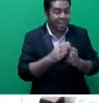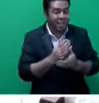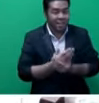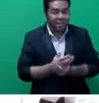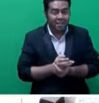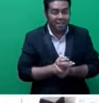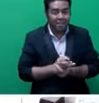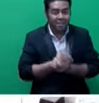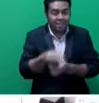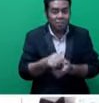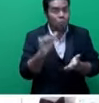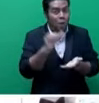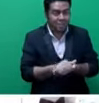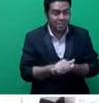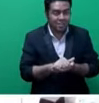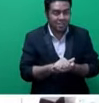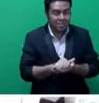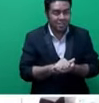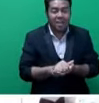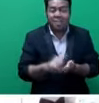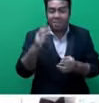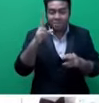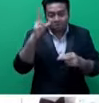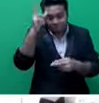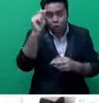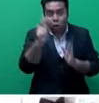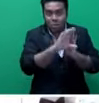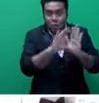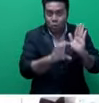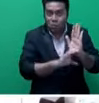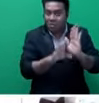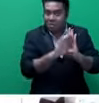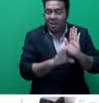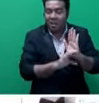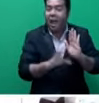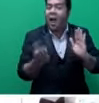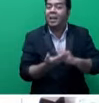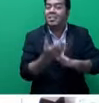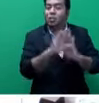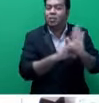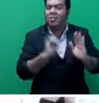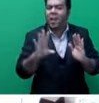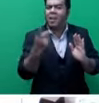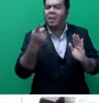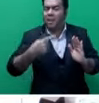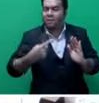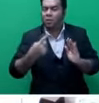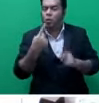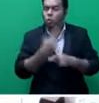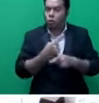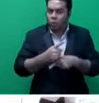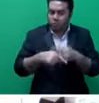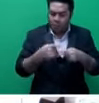of these particular rights. The Fijian Constitution, Mr. Speaker, sir, of course, under Section 10 and 11,